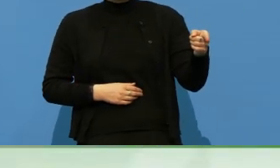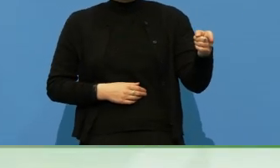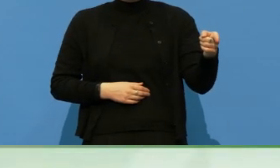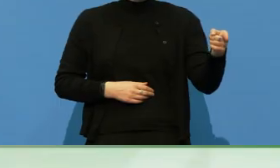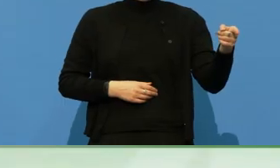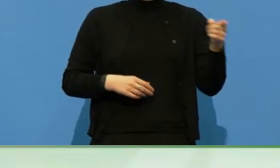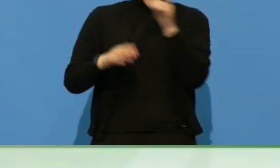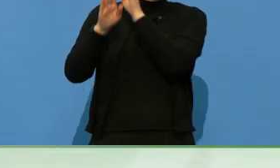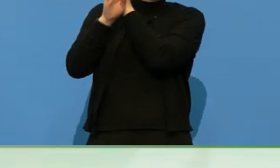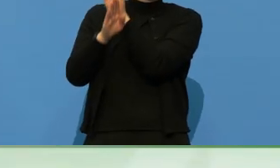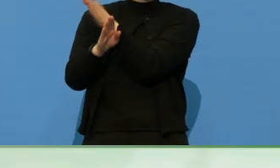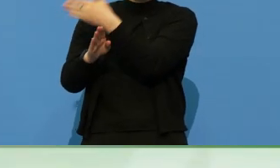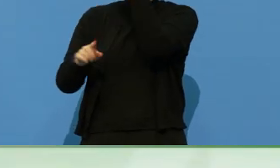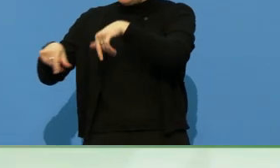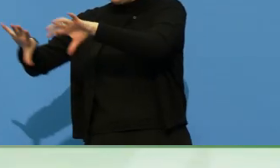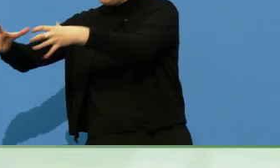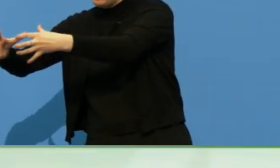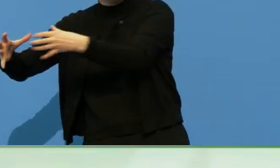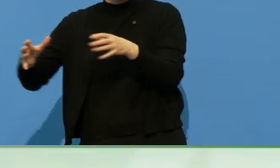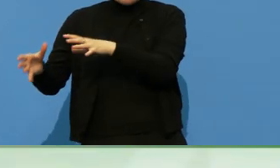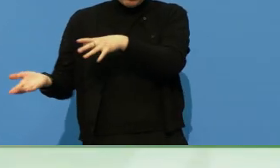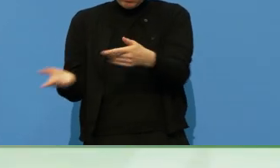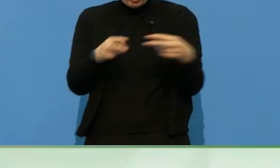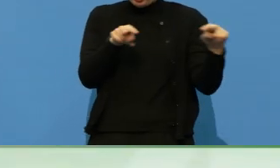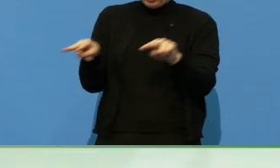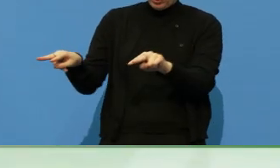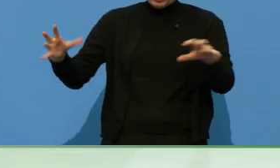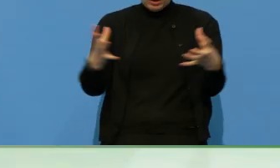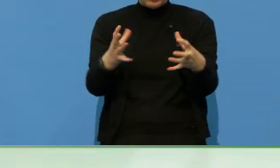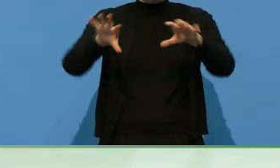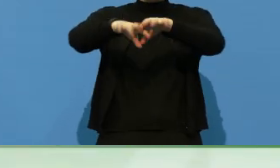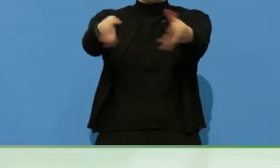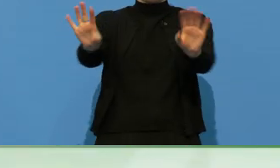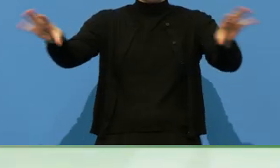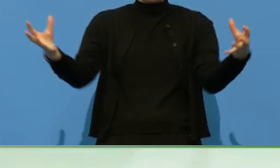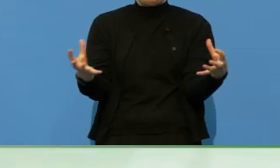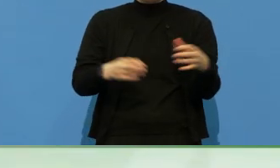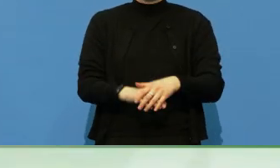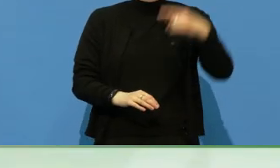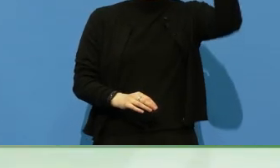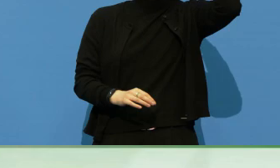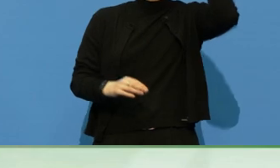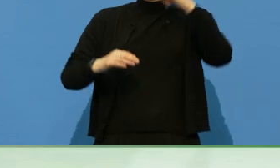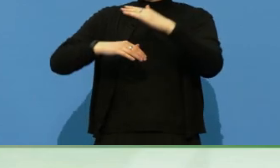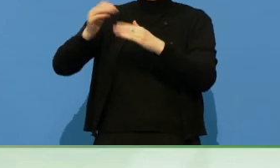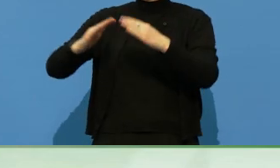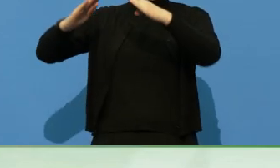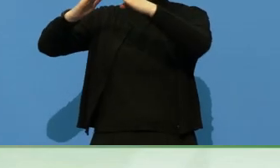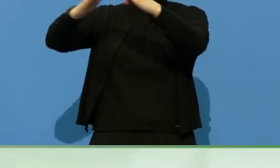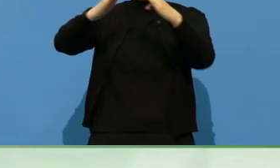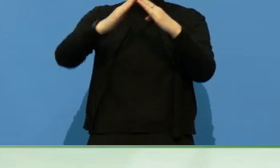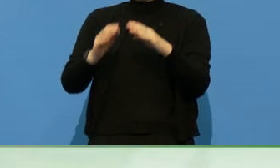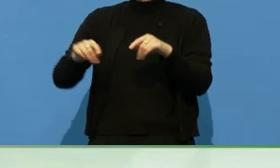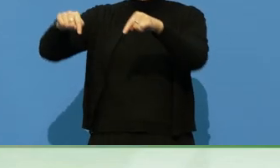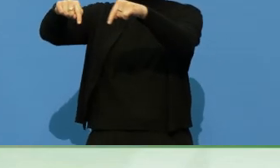Maybe in residential also we are thinking about adaptability of the apartments. So they are not building